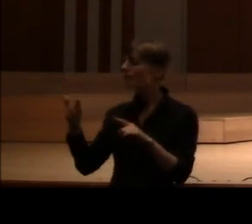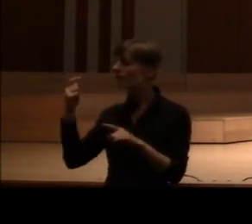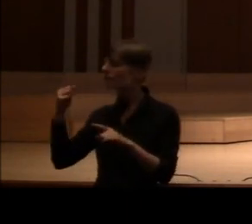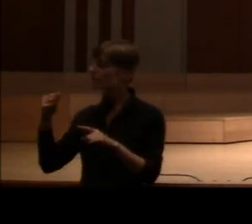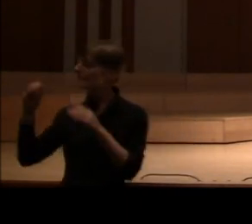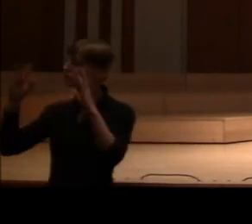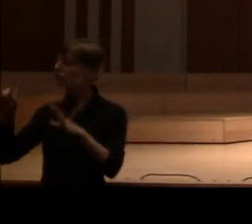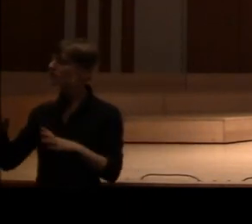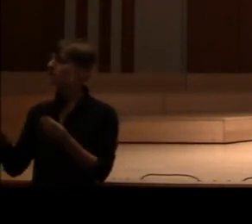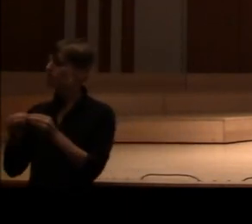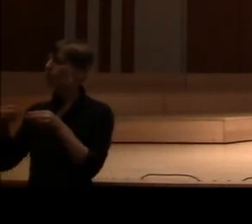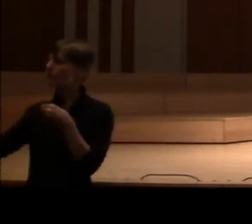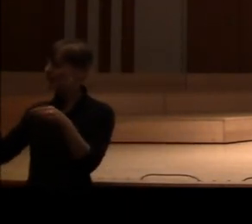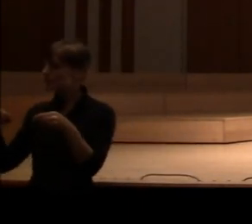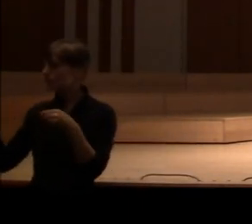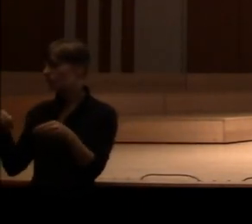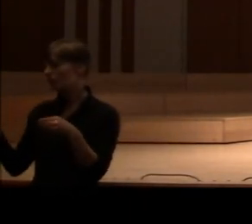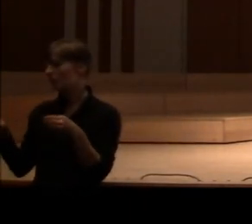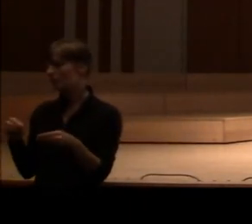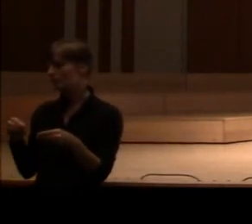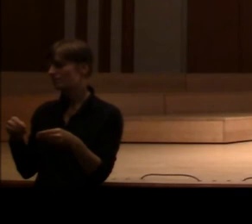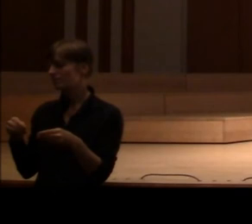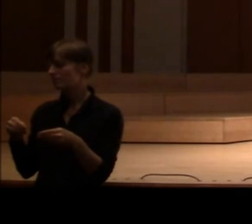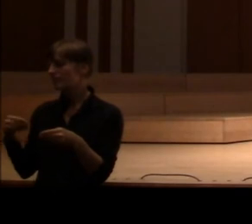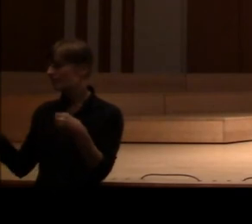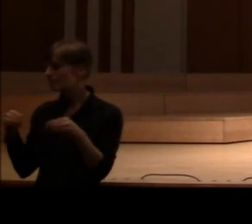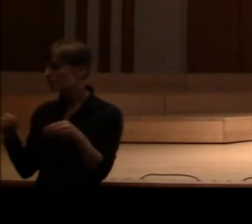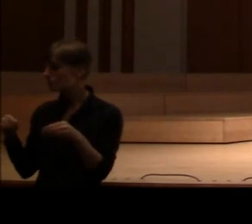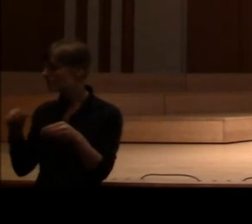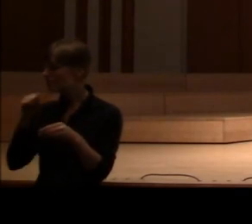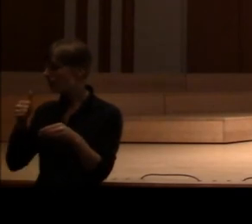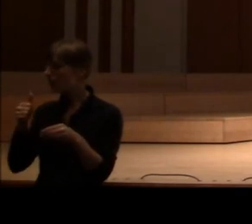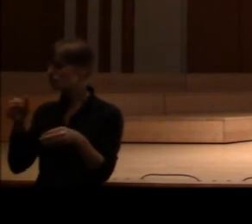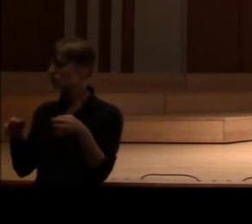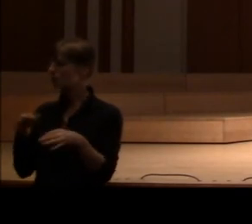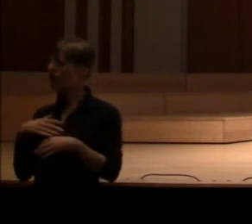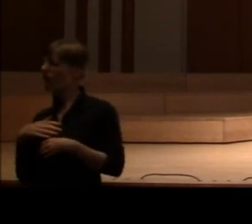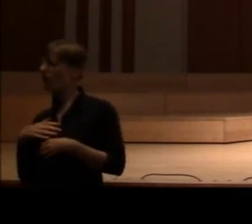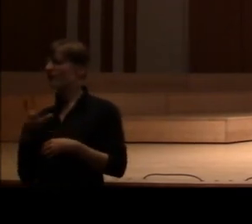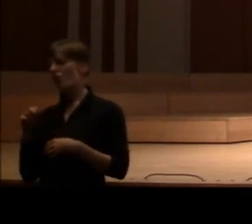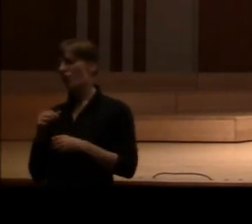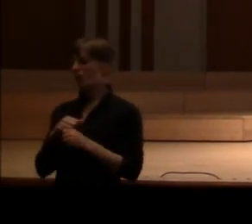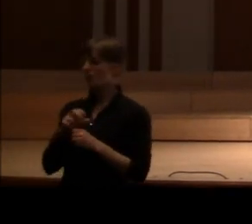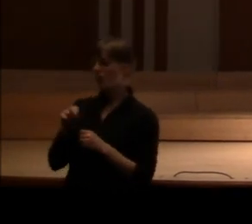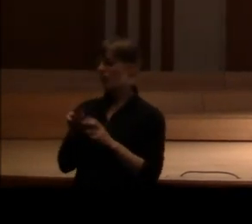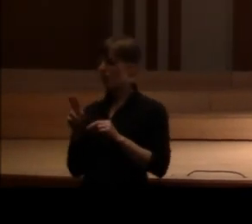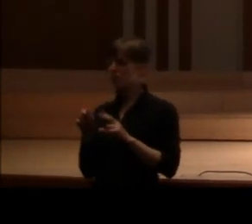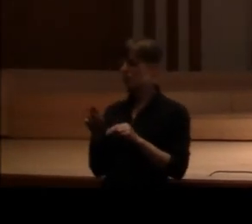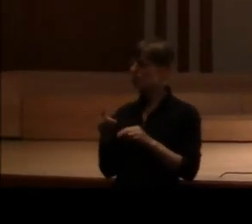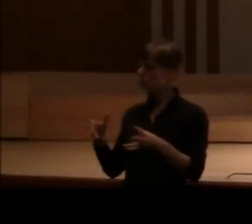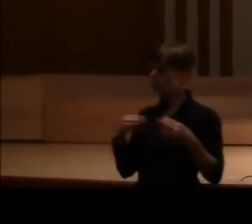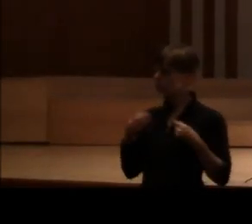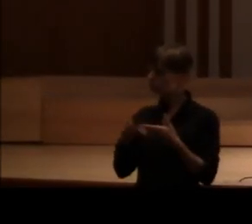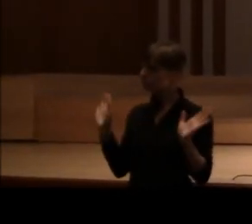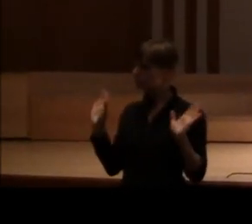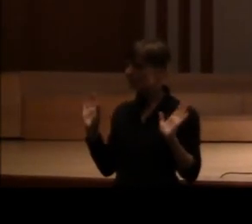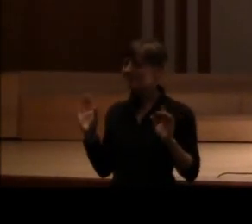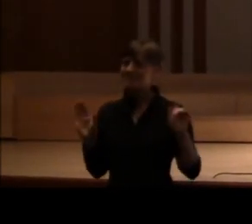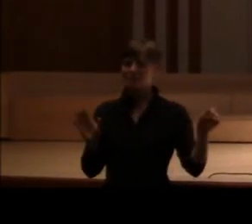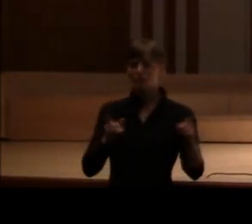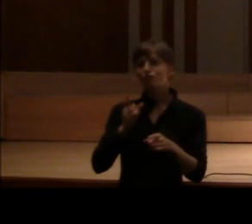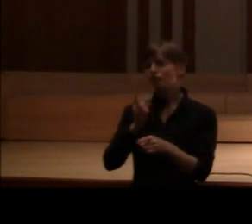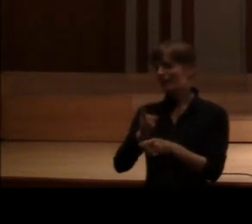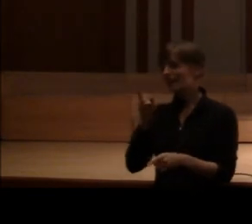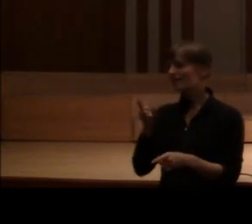out-of-the-box ideas that students have and not be quite so judgmental. Right, not being judgmental. I mean, that was the moment that I had. Like, I